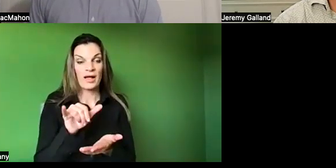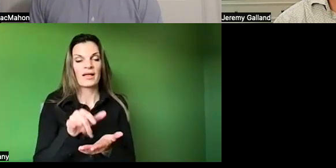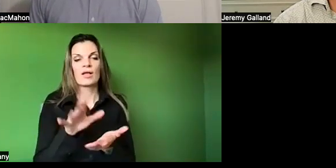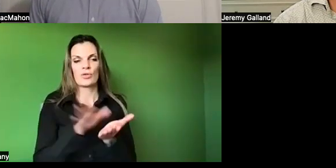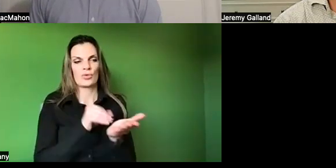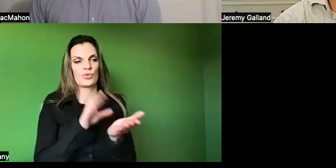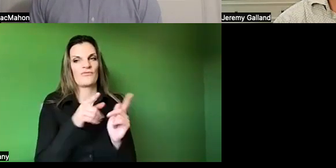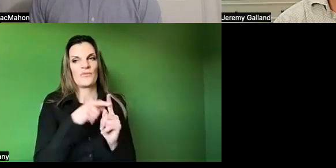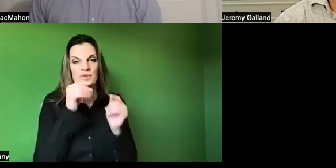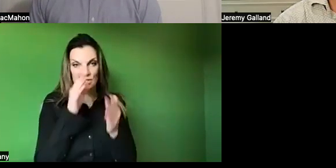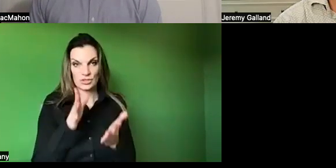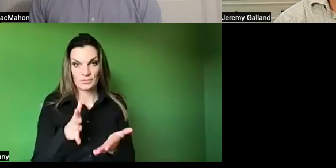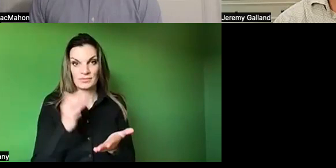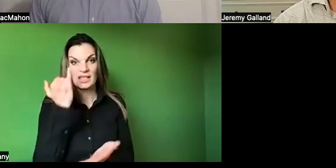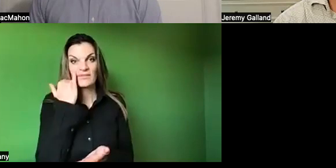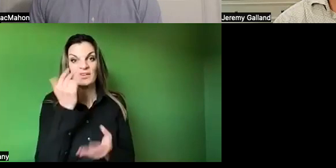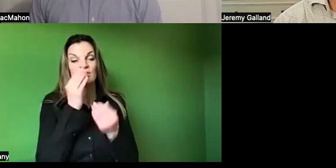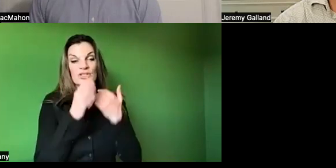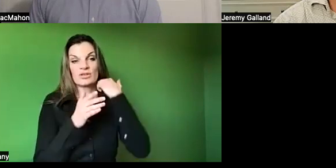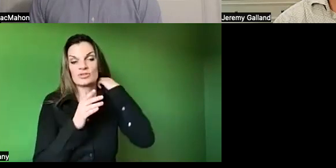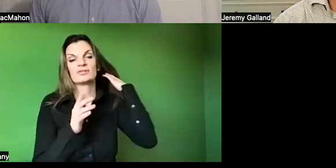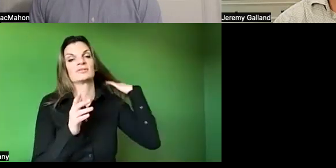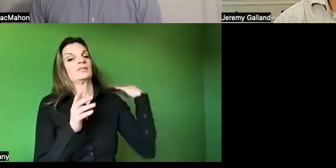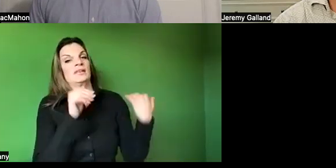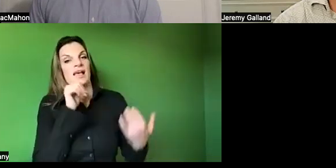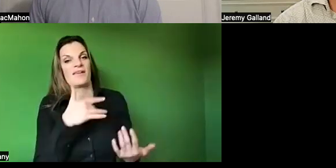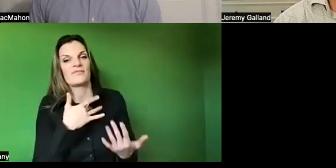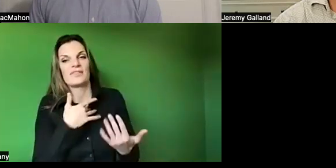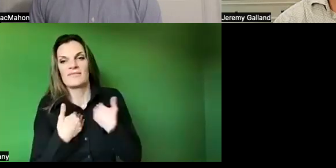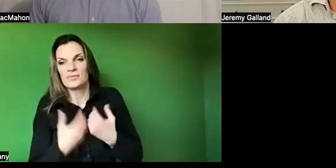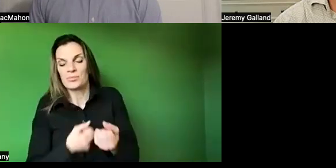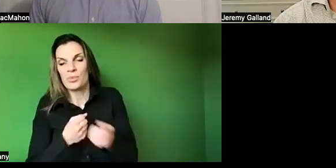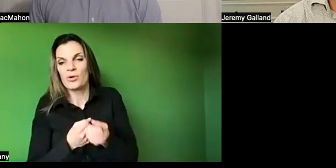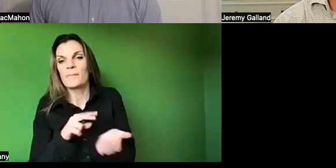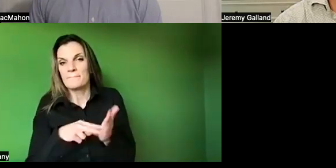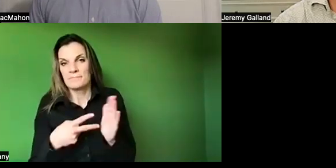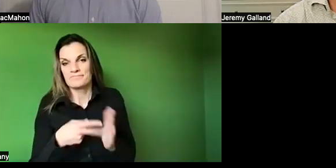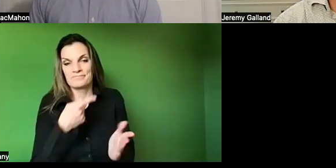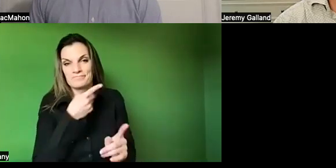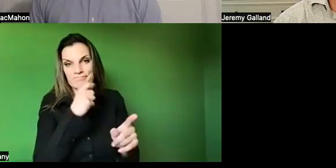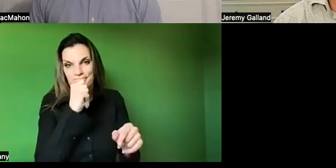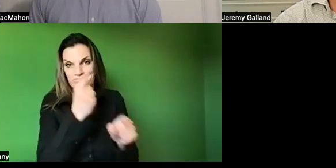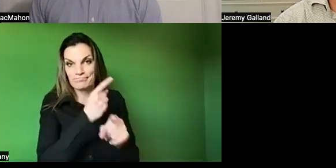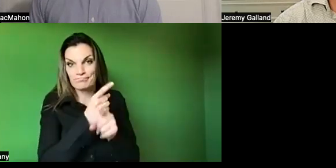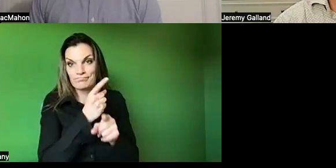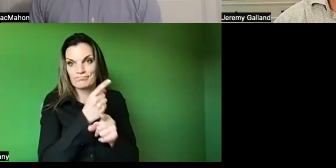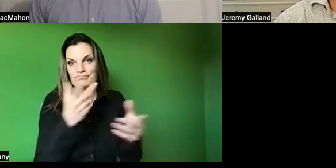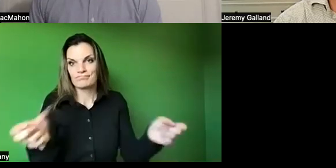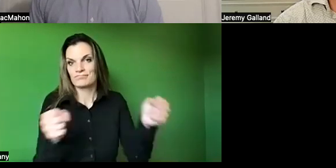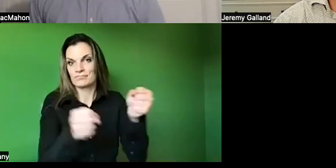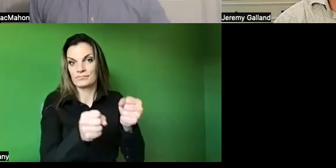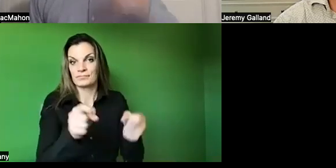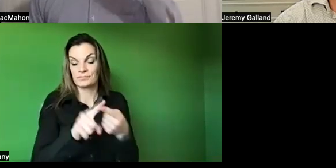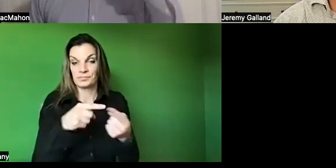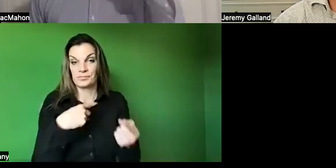teachers are not happy and not feeling supported, then I have to question what we're doing. And if teachers aren't feeling valued and supported, to